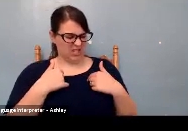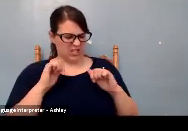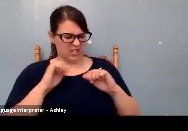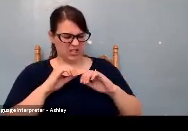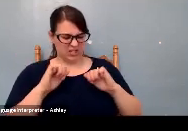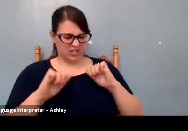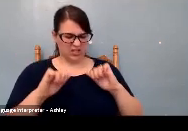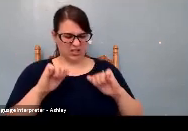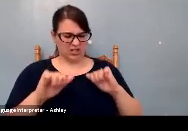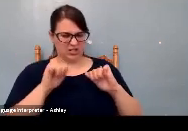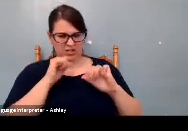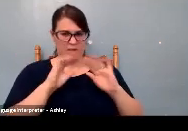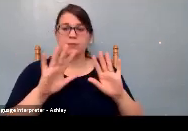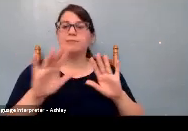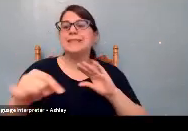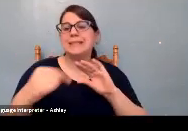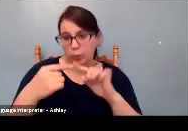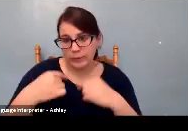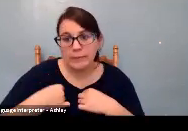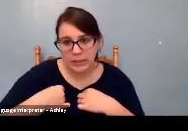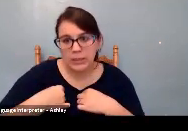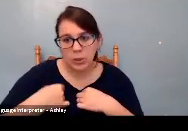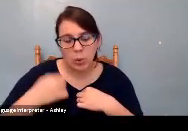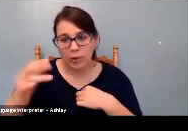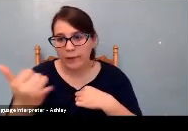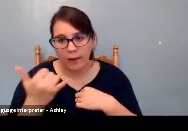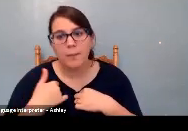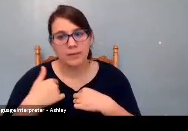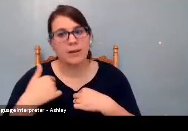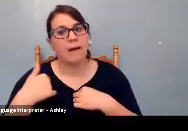just give me a call and I can assist you as well.